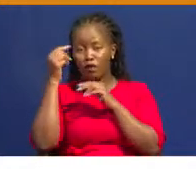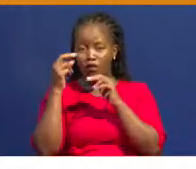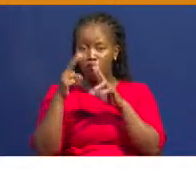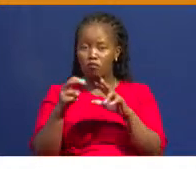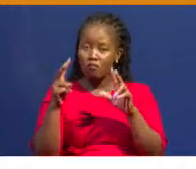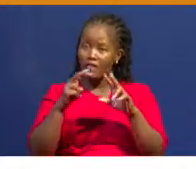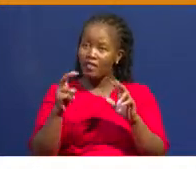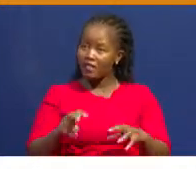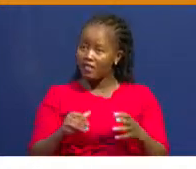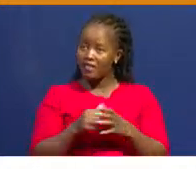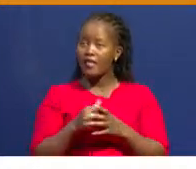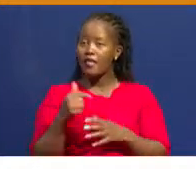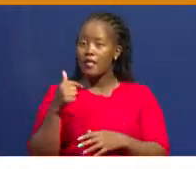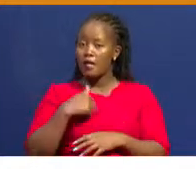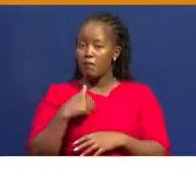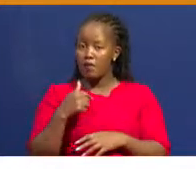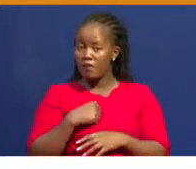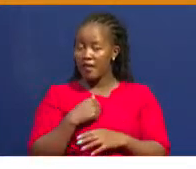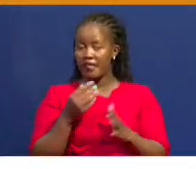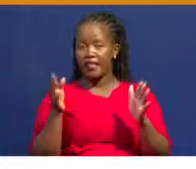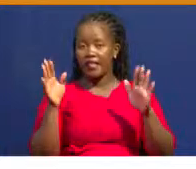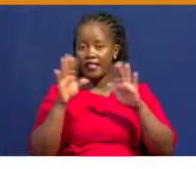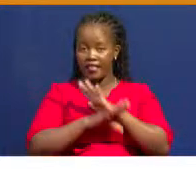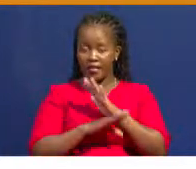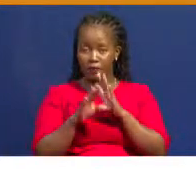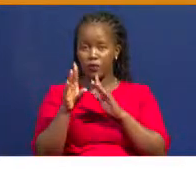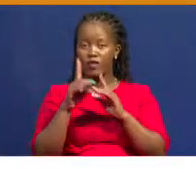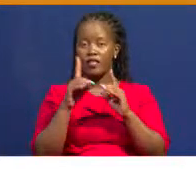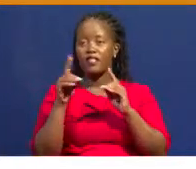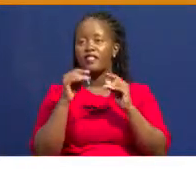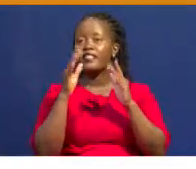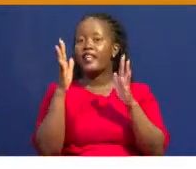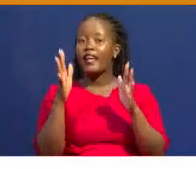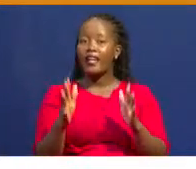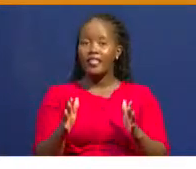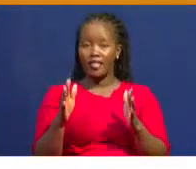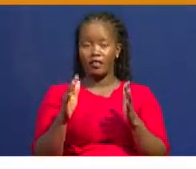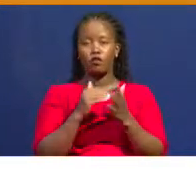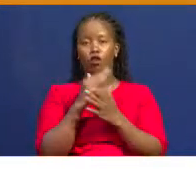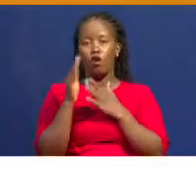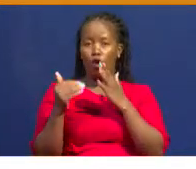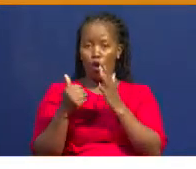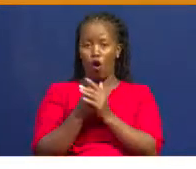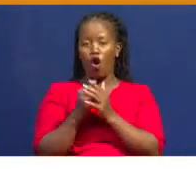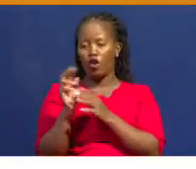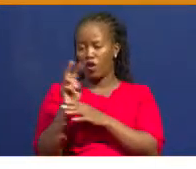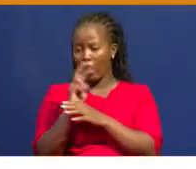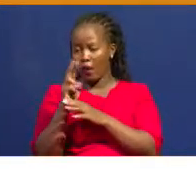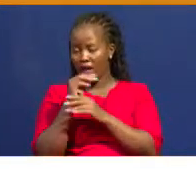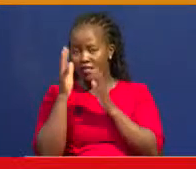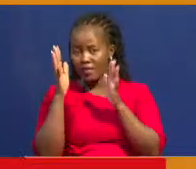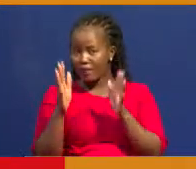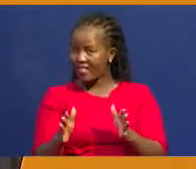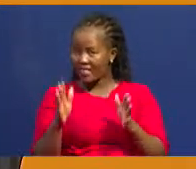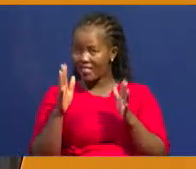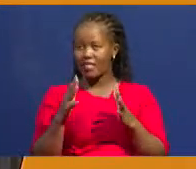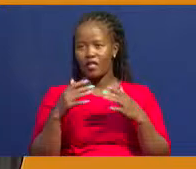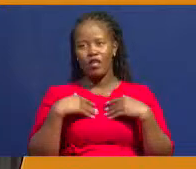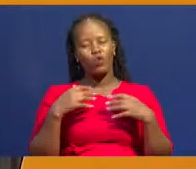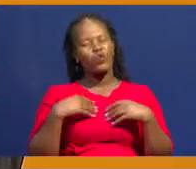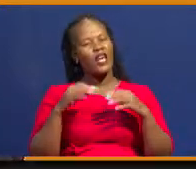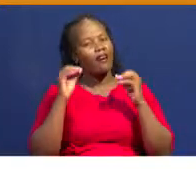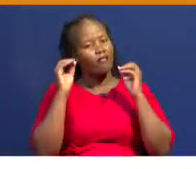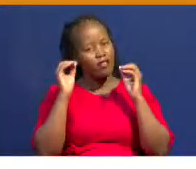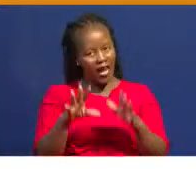and the deputy director in charge of motor vehicle inspection, all our inspectors, there is none who is a civil